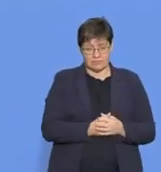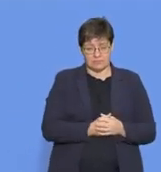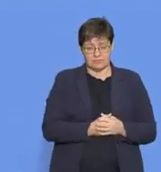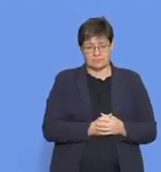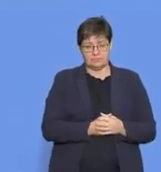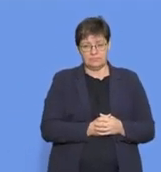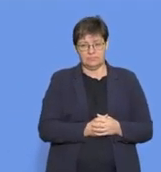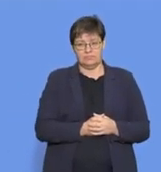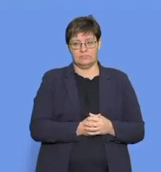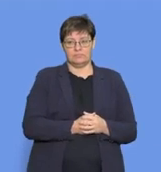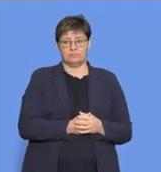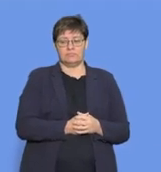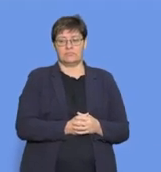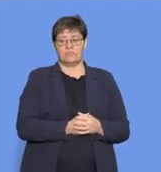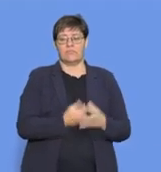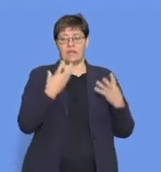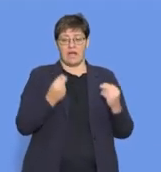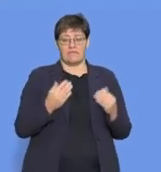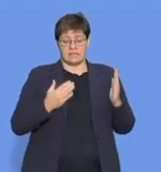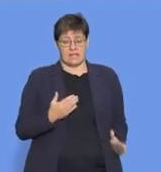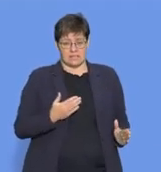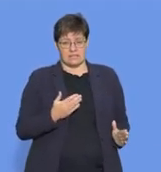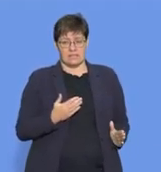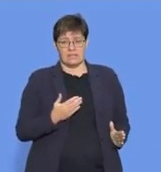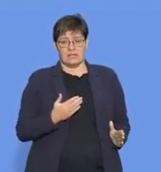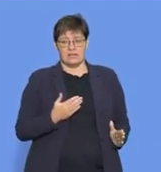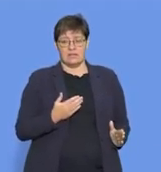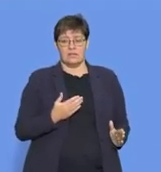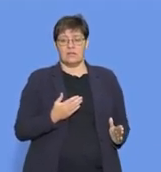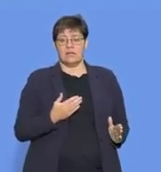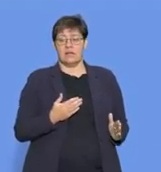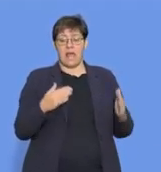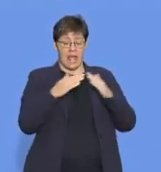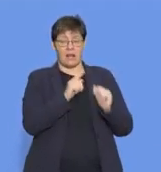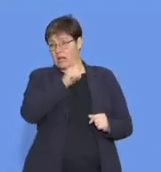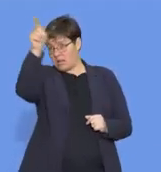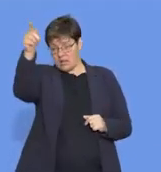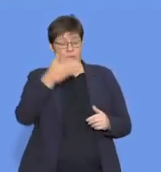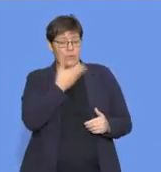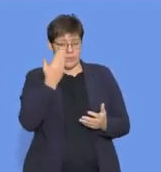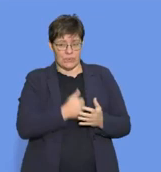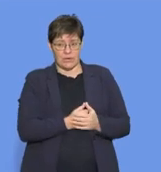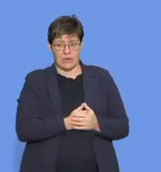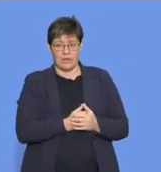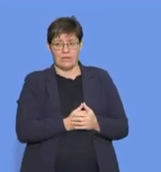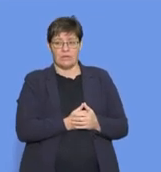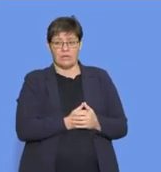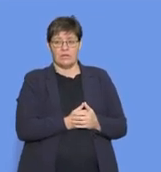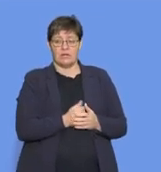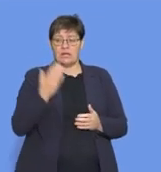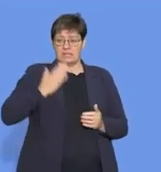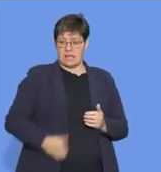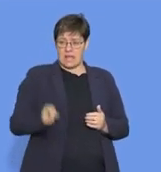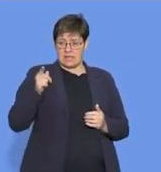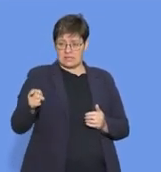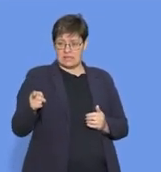do. Okay, we've got this side, but we don't have the angle across it. We don't have D. We've